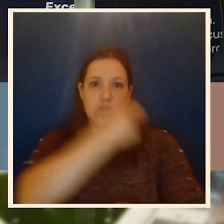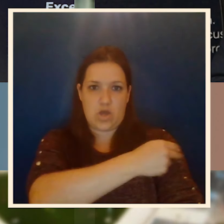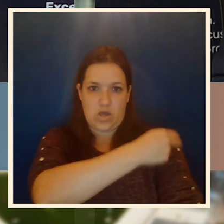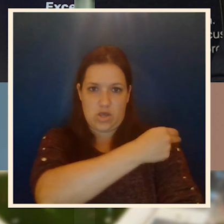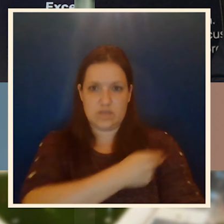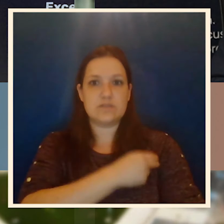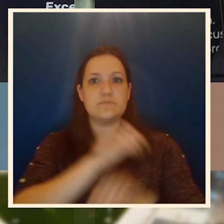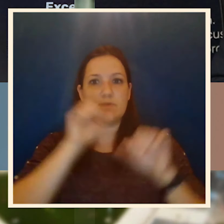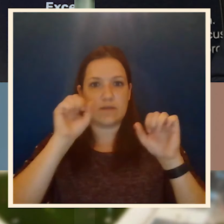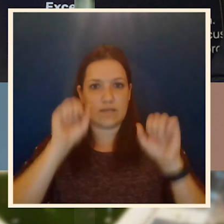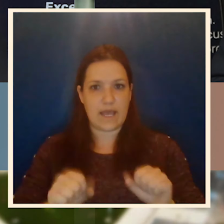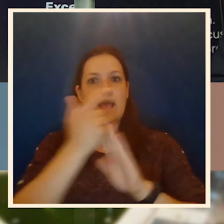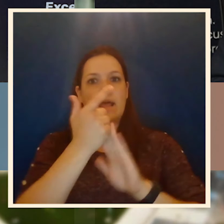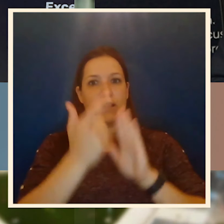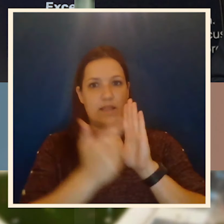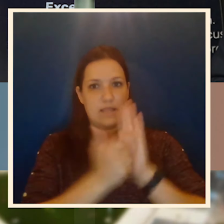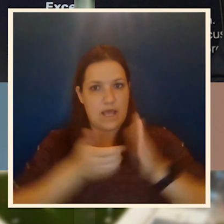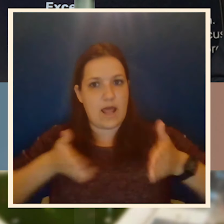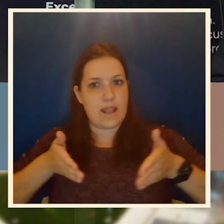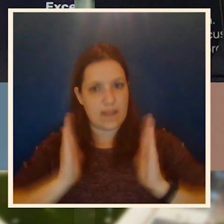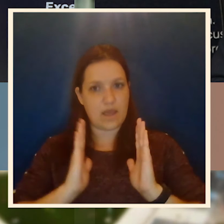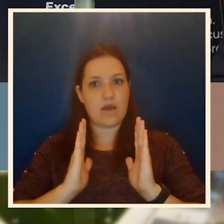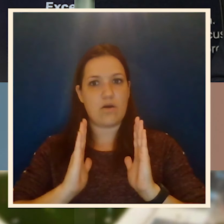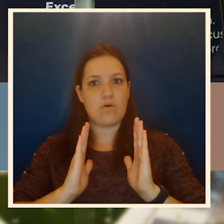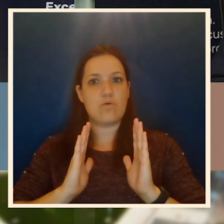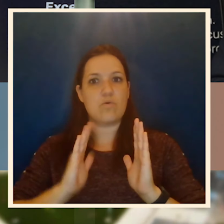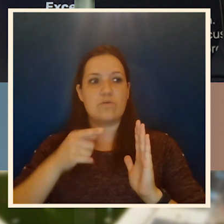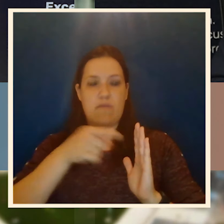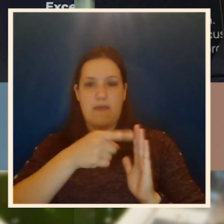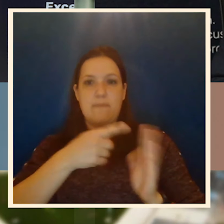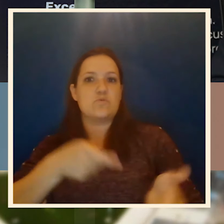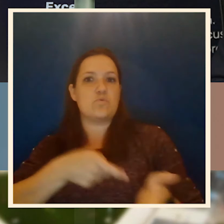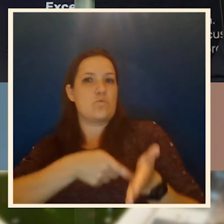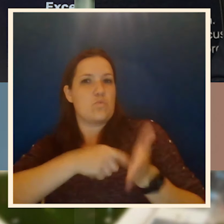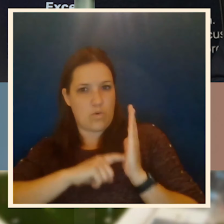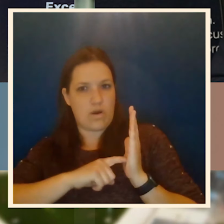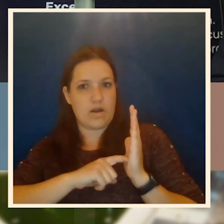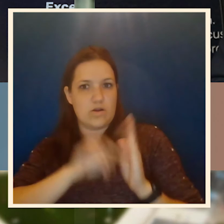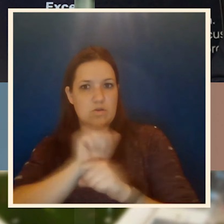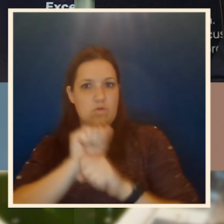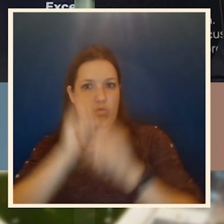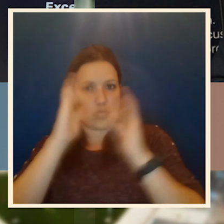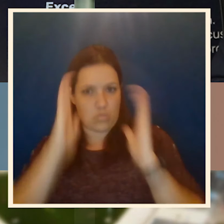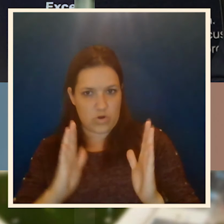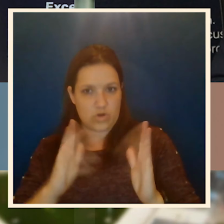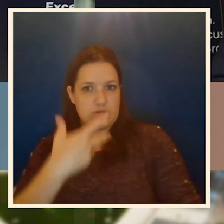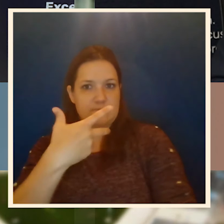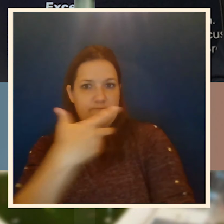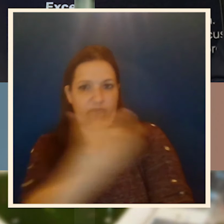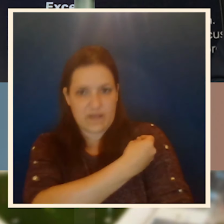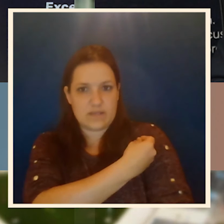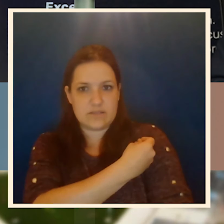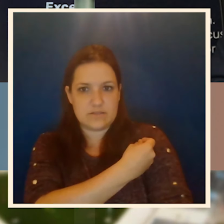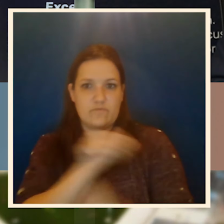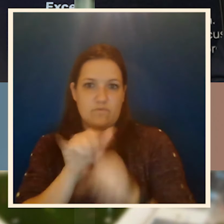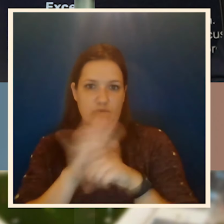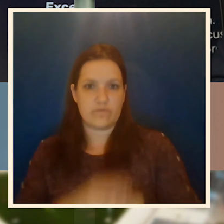this week, a judge ruled that the hospital was legally allowed to require